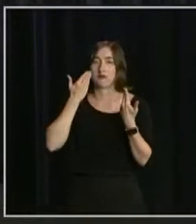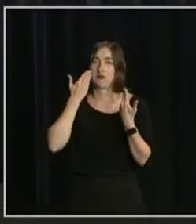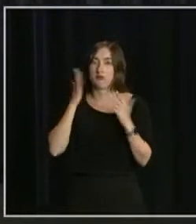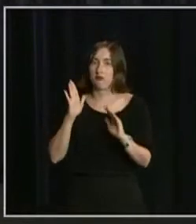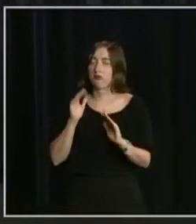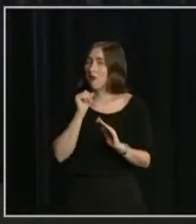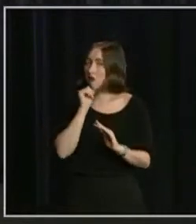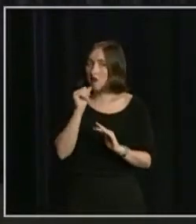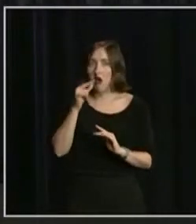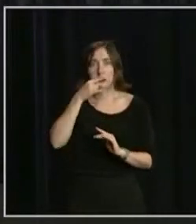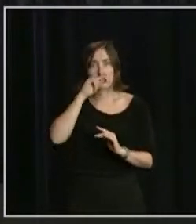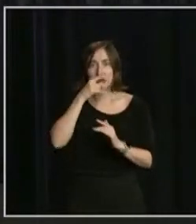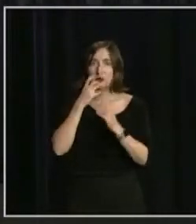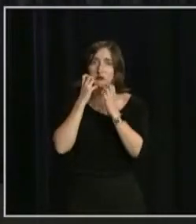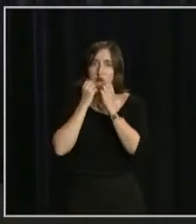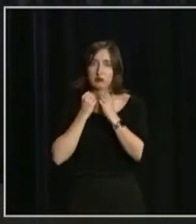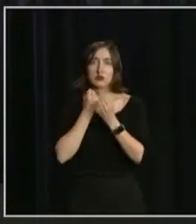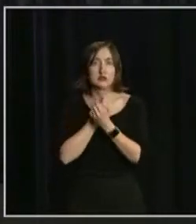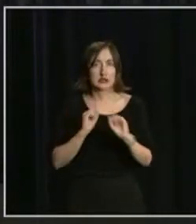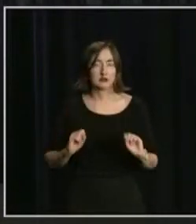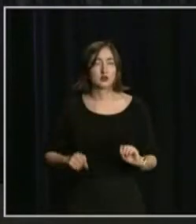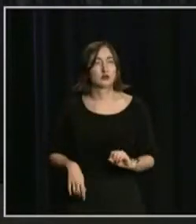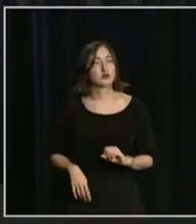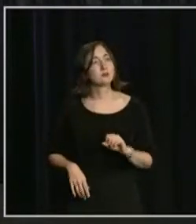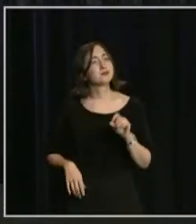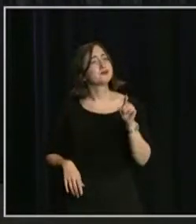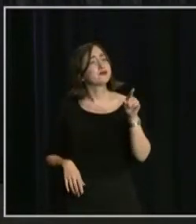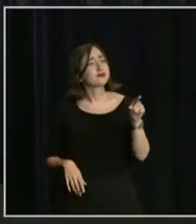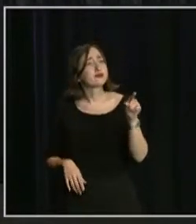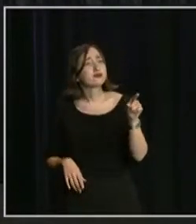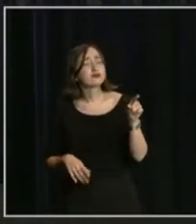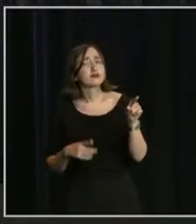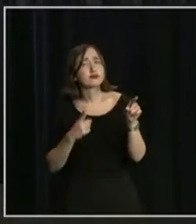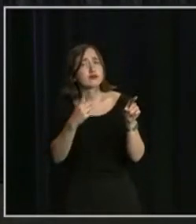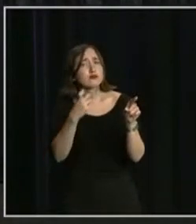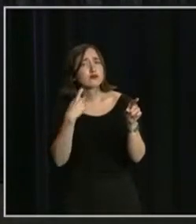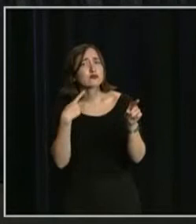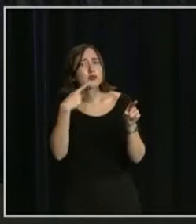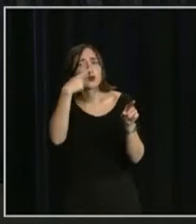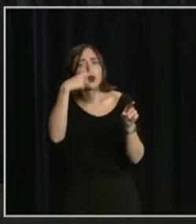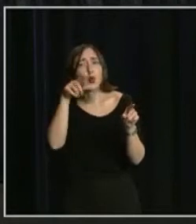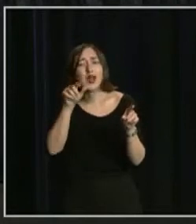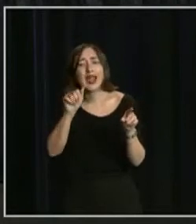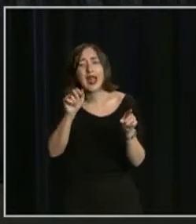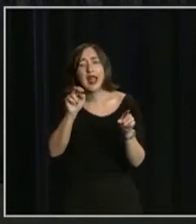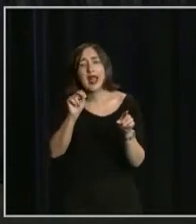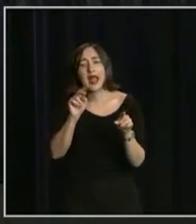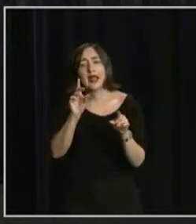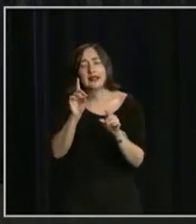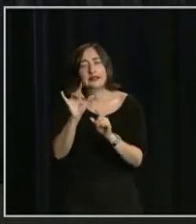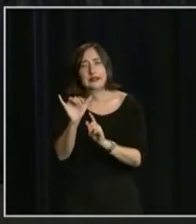And this is for Andy, the city attorney.